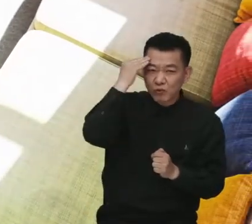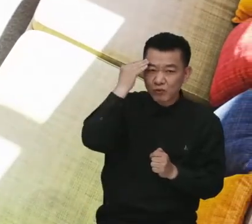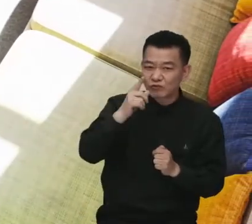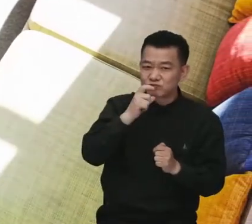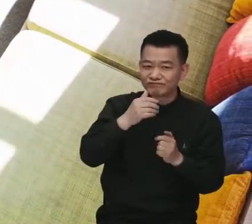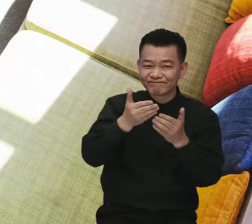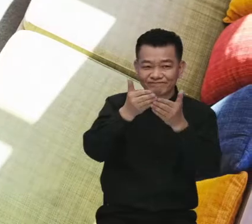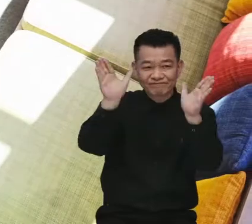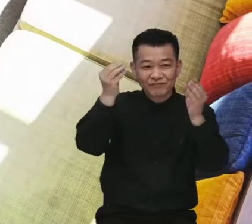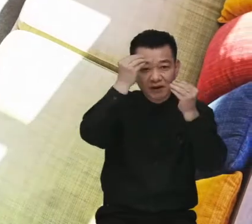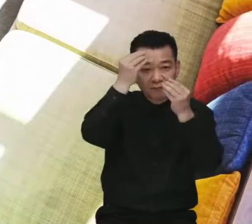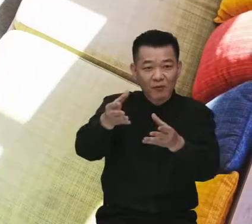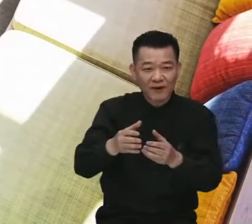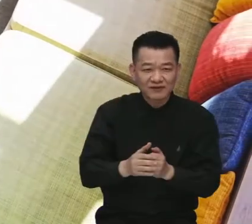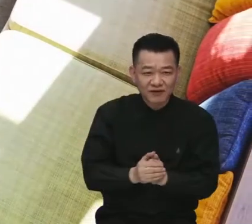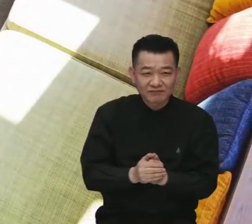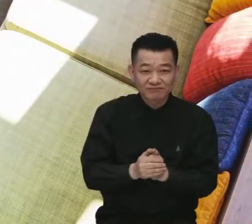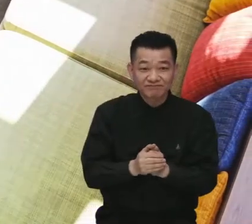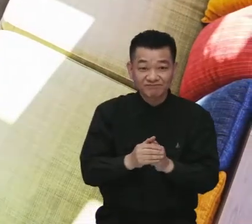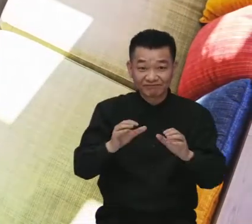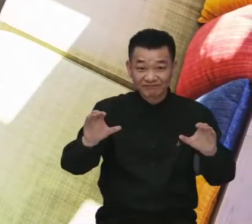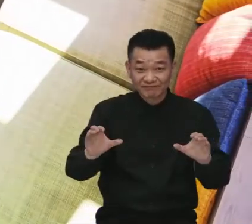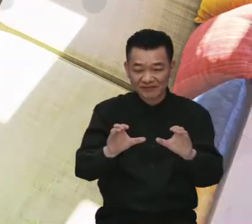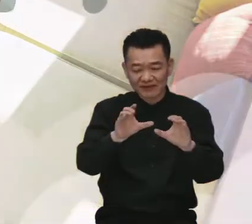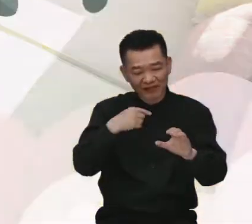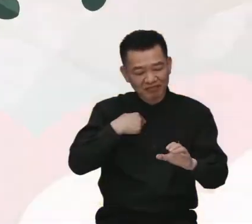public information and facilities is being fulfilled.